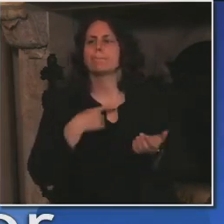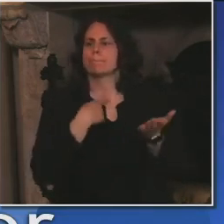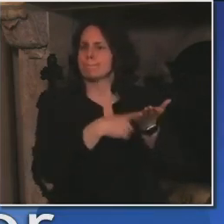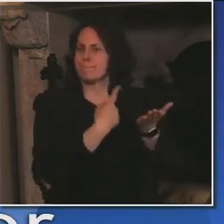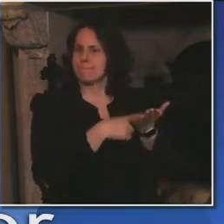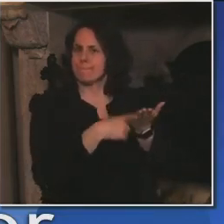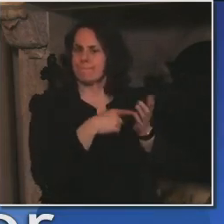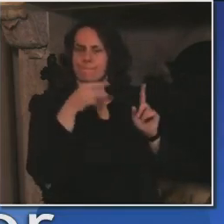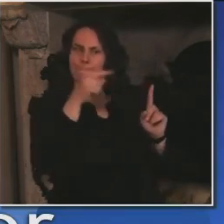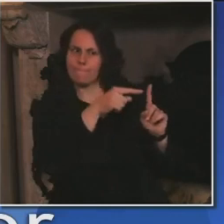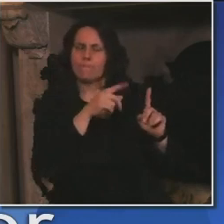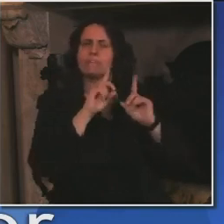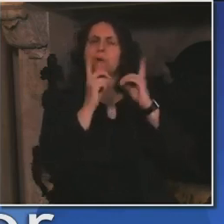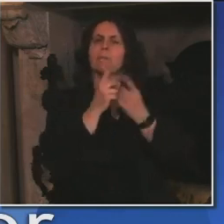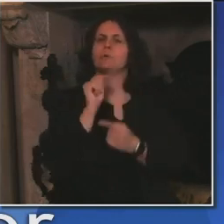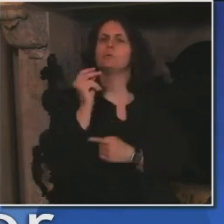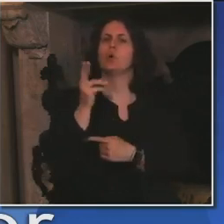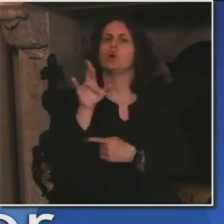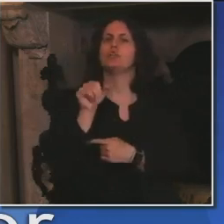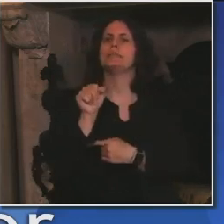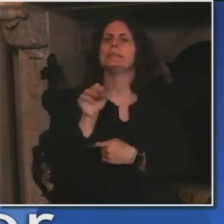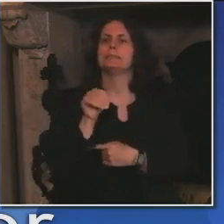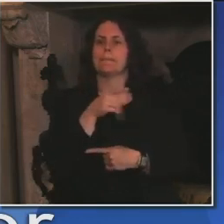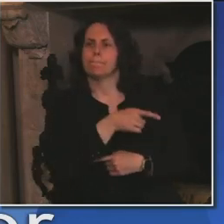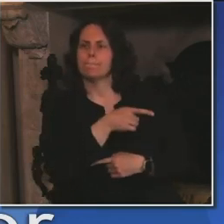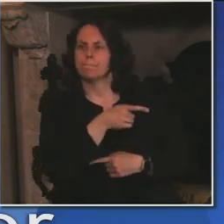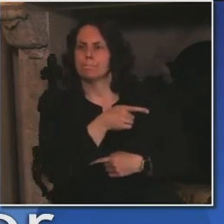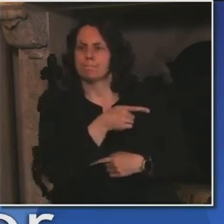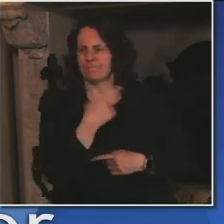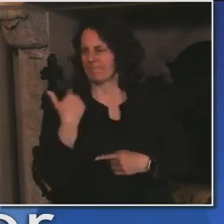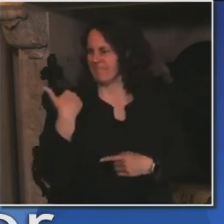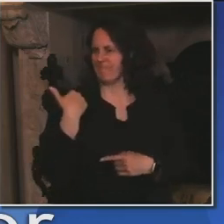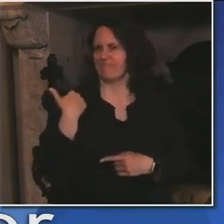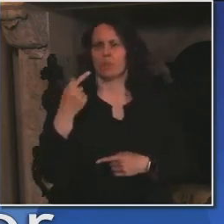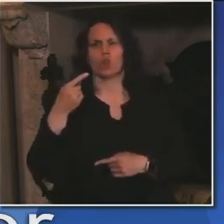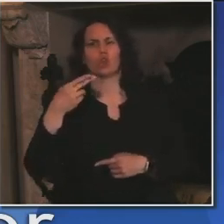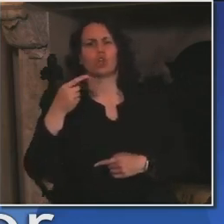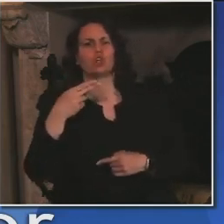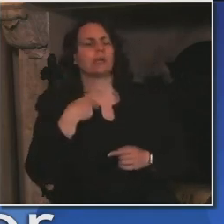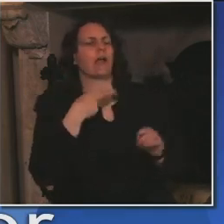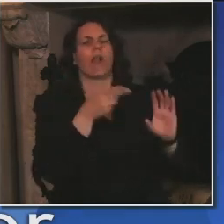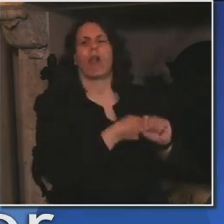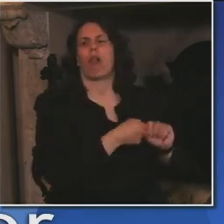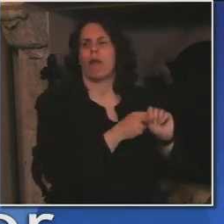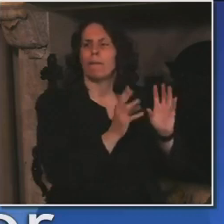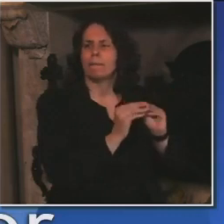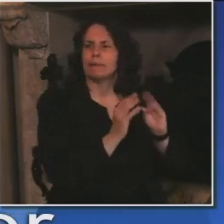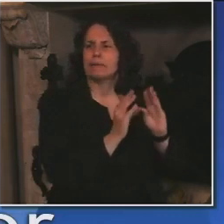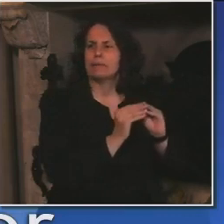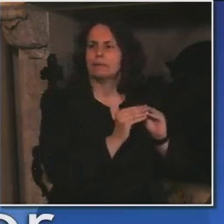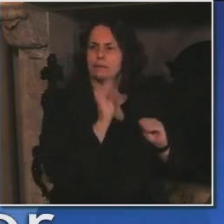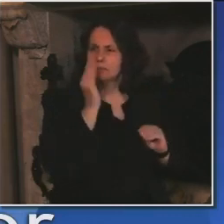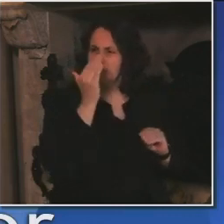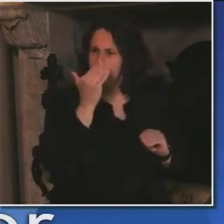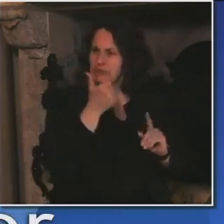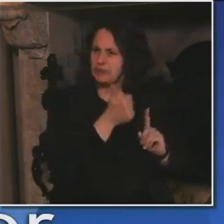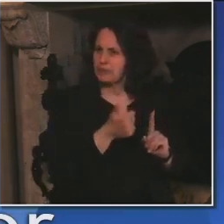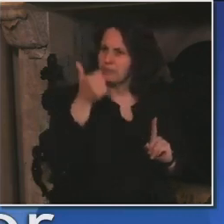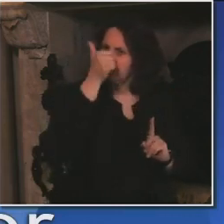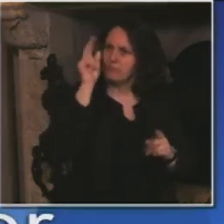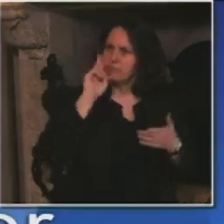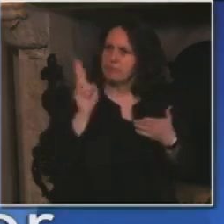phone call on Thursday, and I believe your tourism secretary mentioned upwards of $1 billion in tourism business